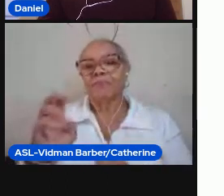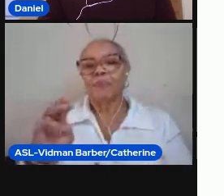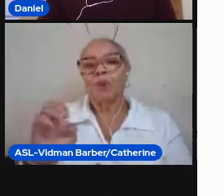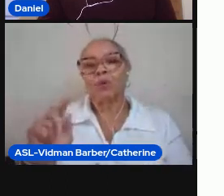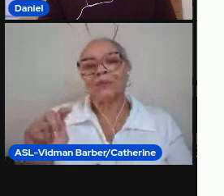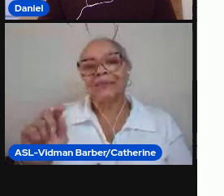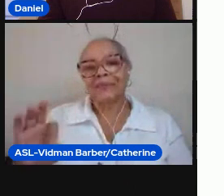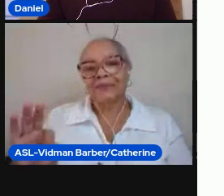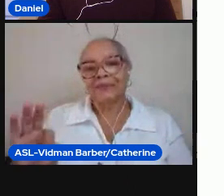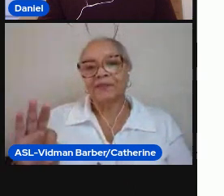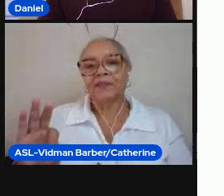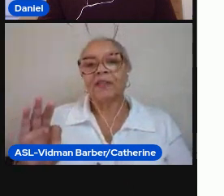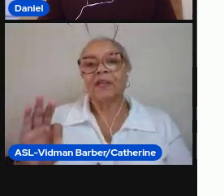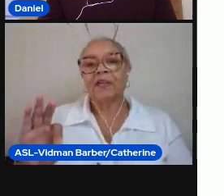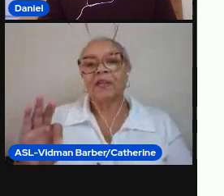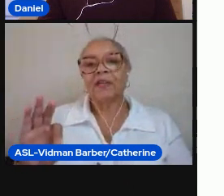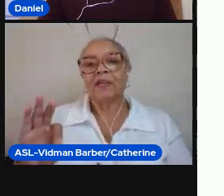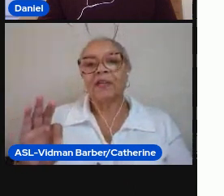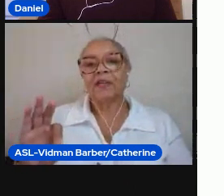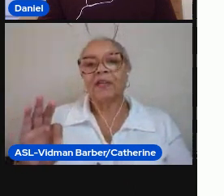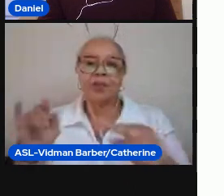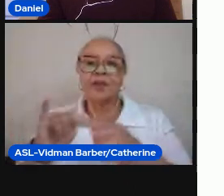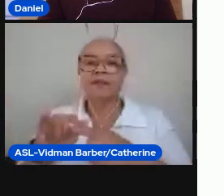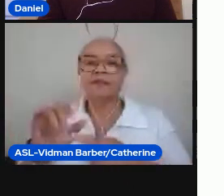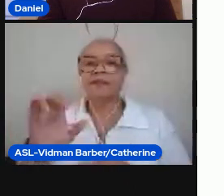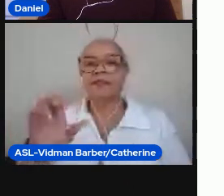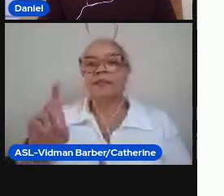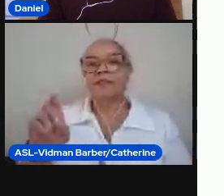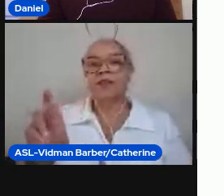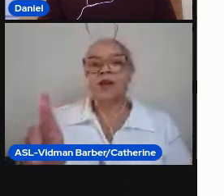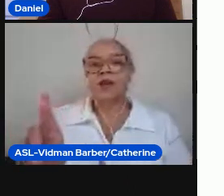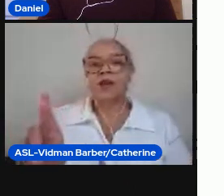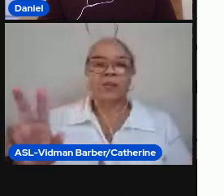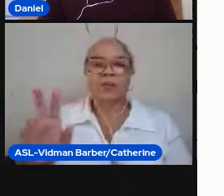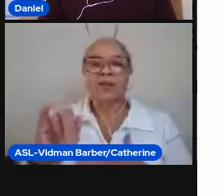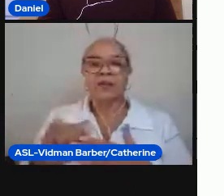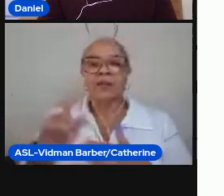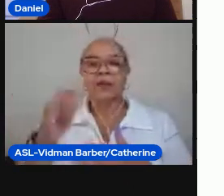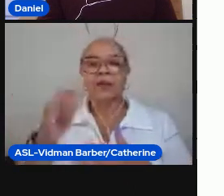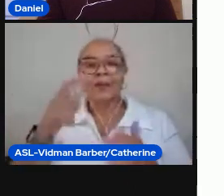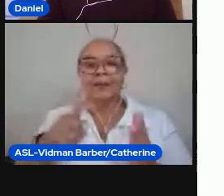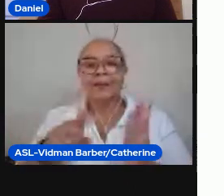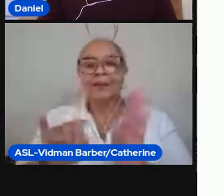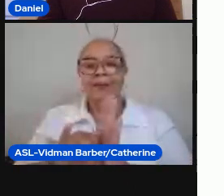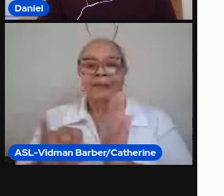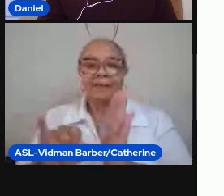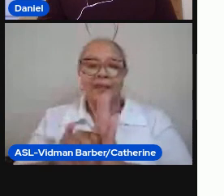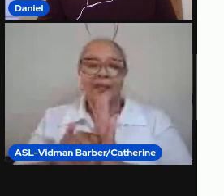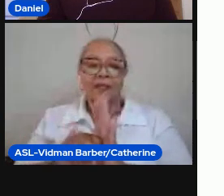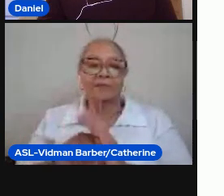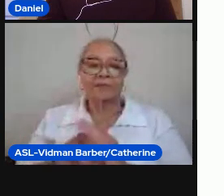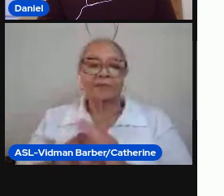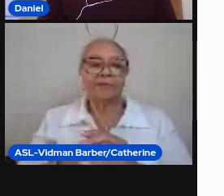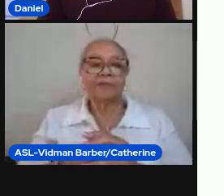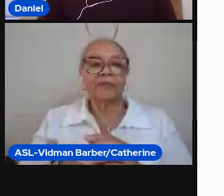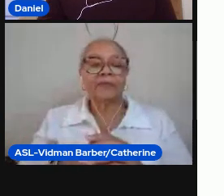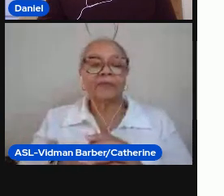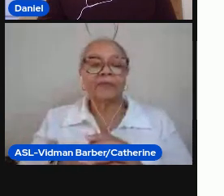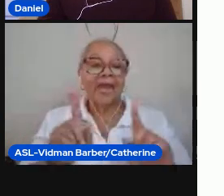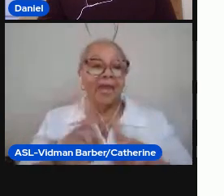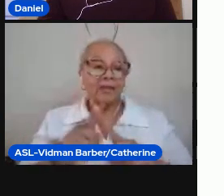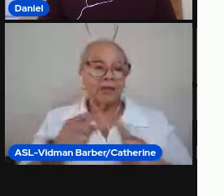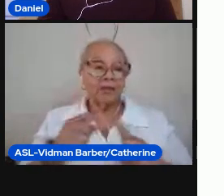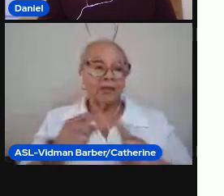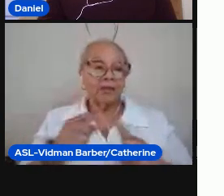the variable, the CDRH3 that we identified. And when we looked at